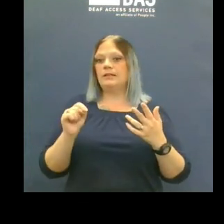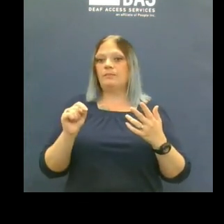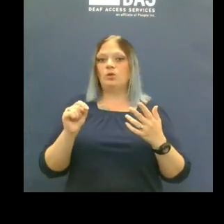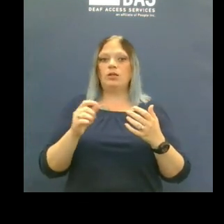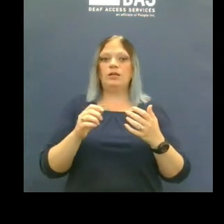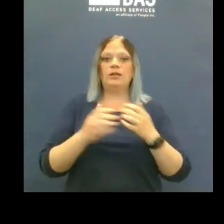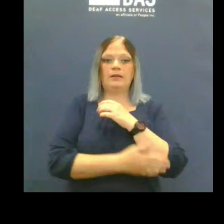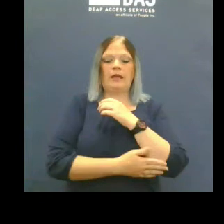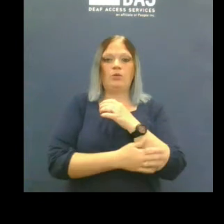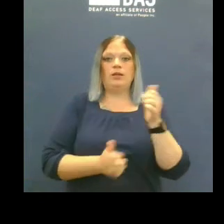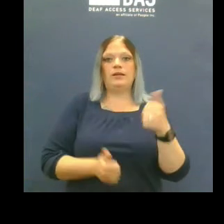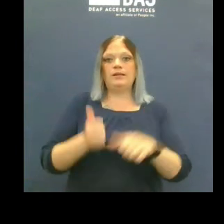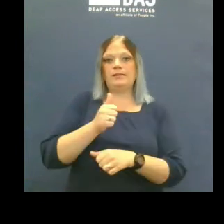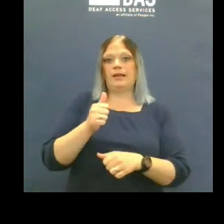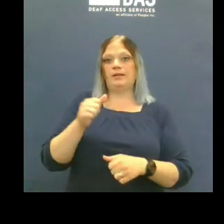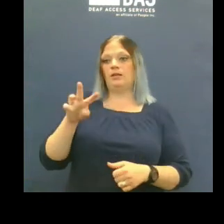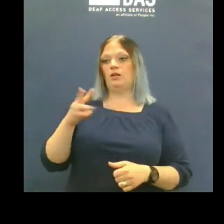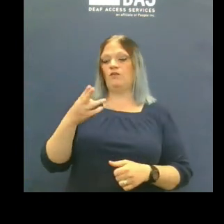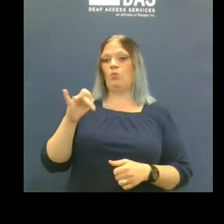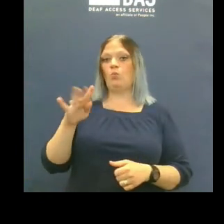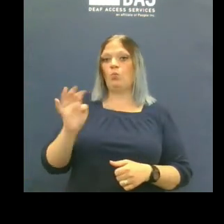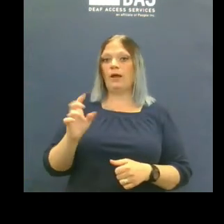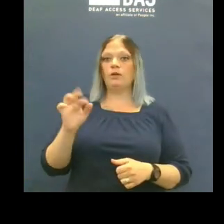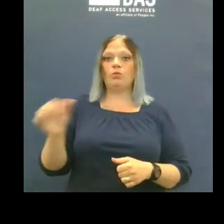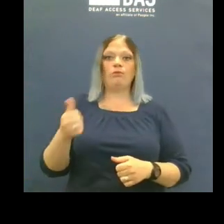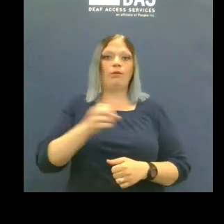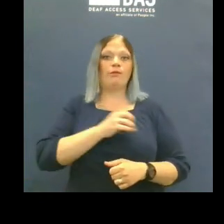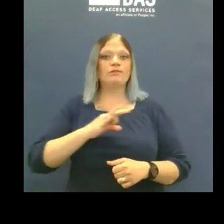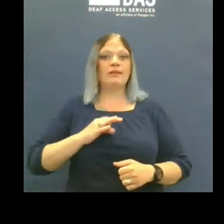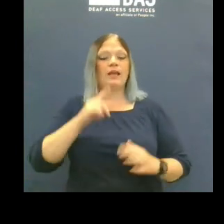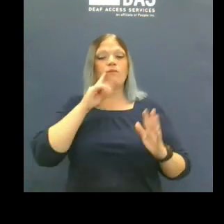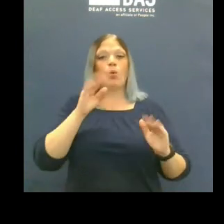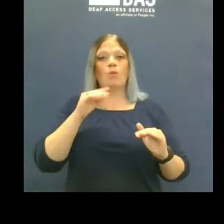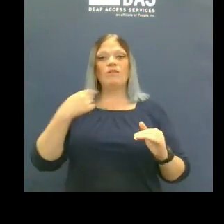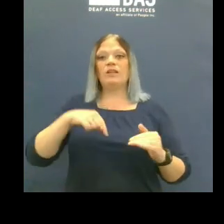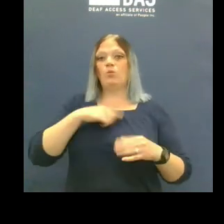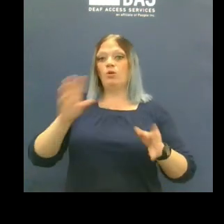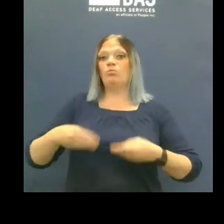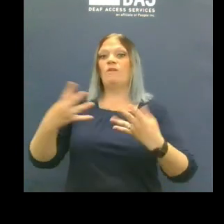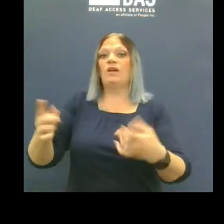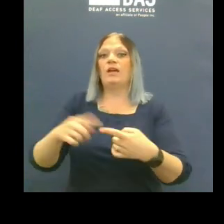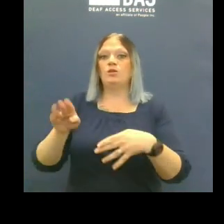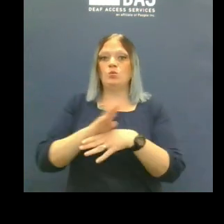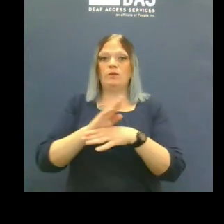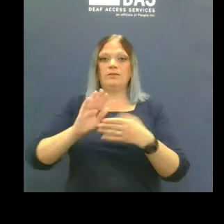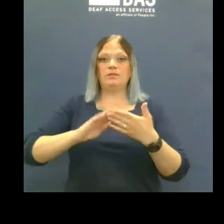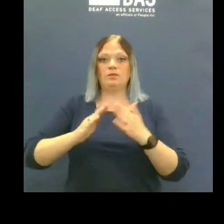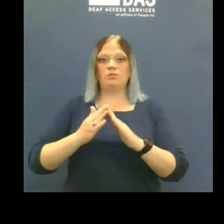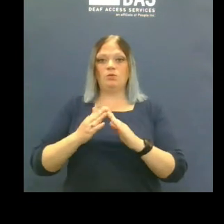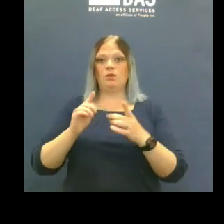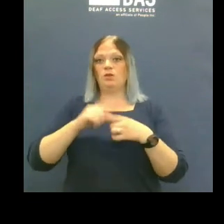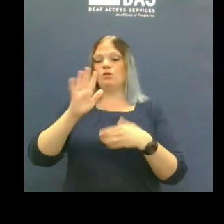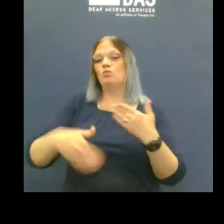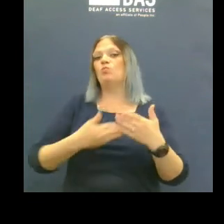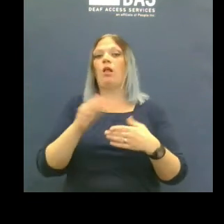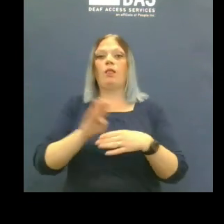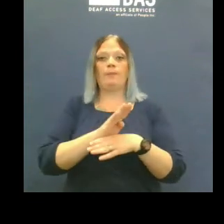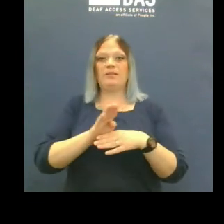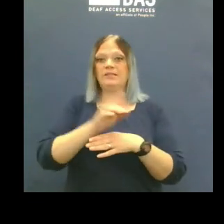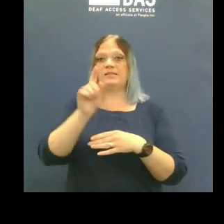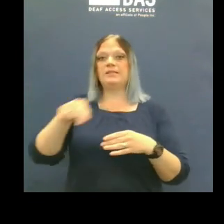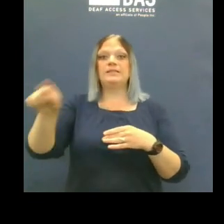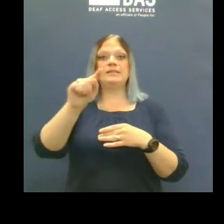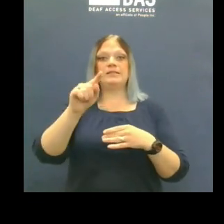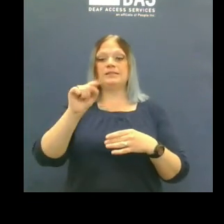White and others from our staff, we're hopefully providing to the business community and to all of those businesses out there